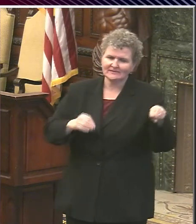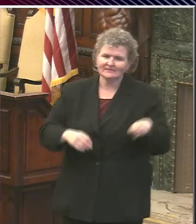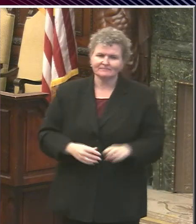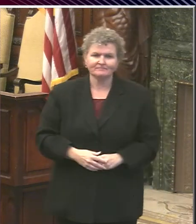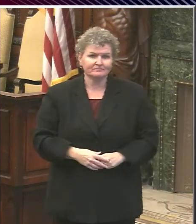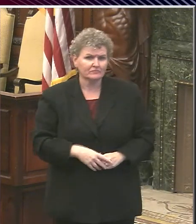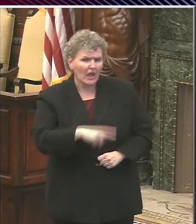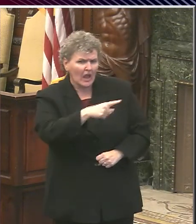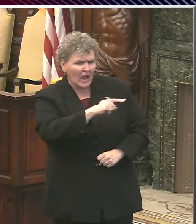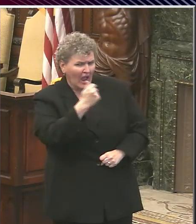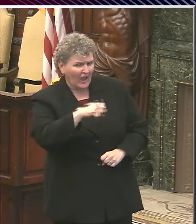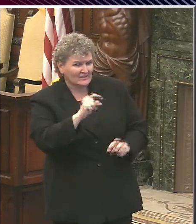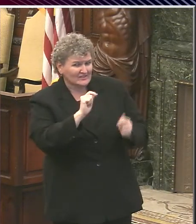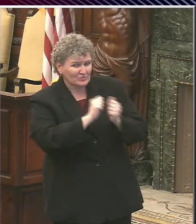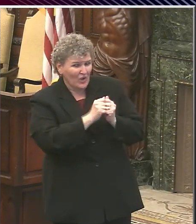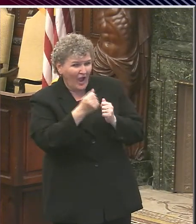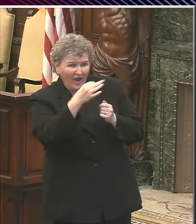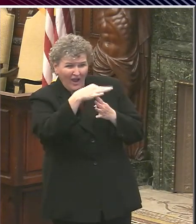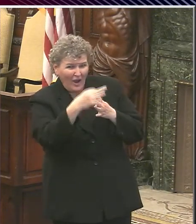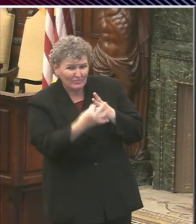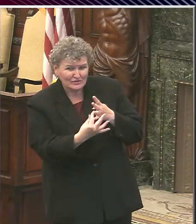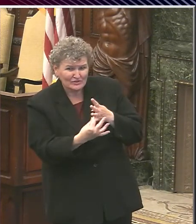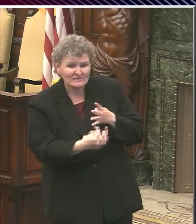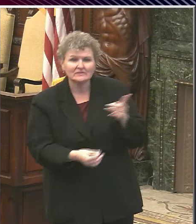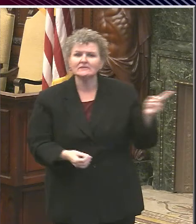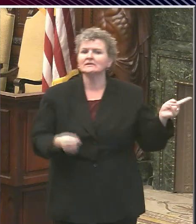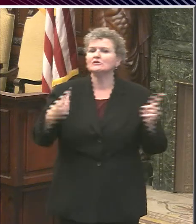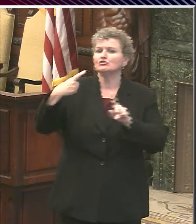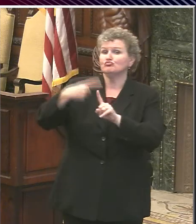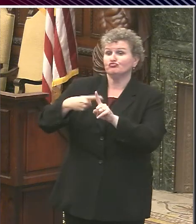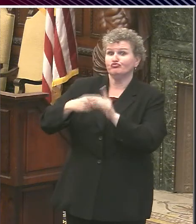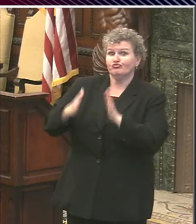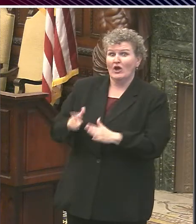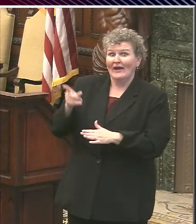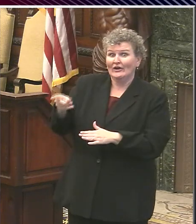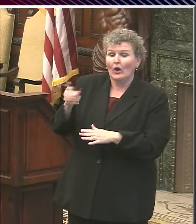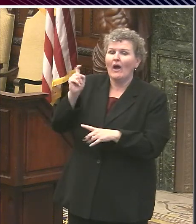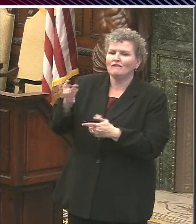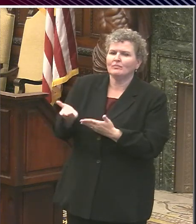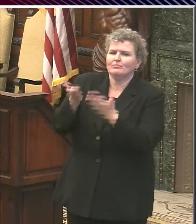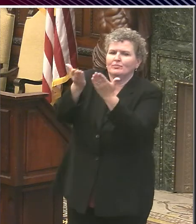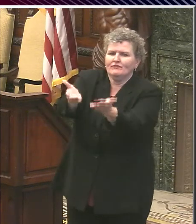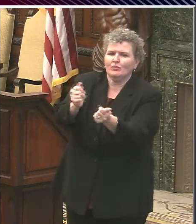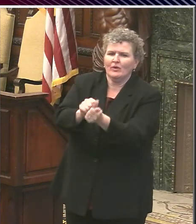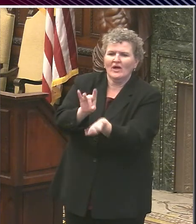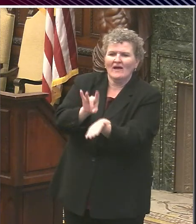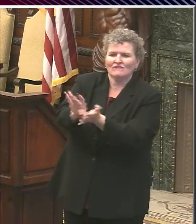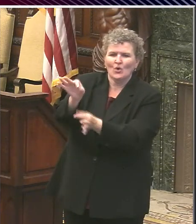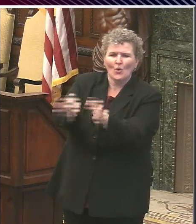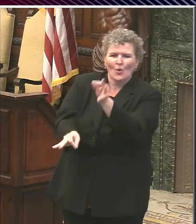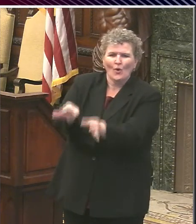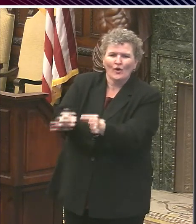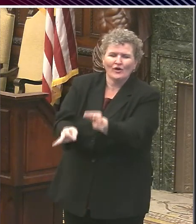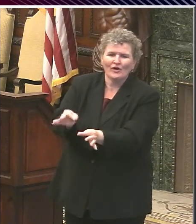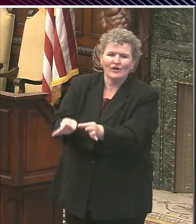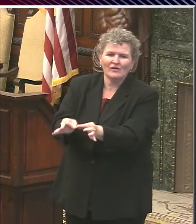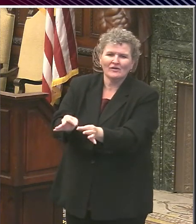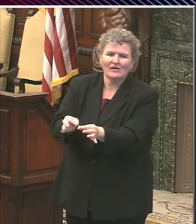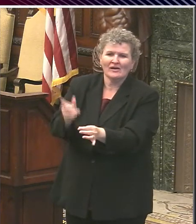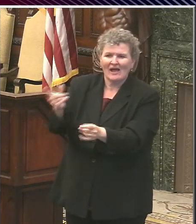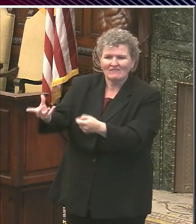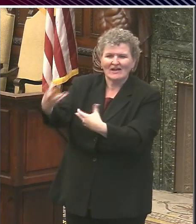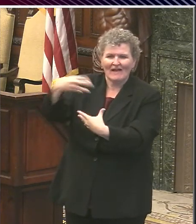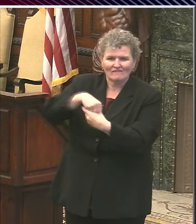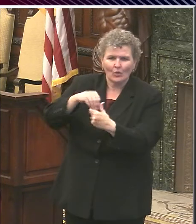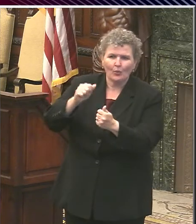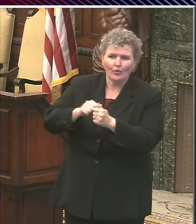recourse. The tenant would be able to make a defense in eviction court, but then be in the judicial process. And the goal